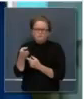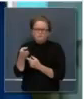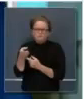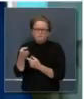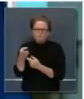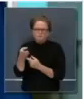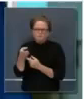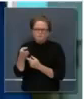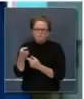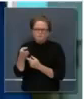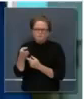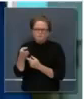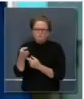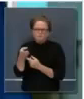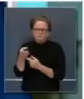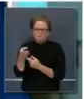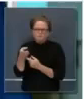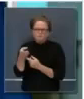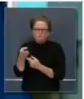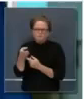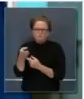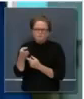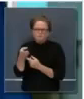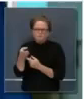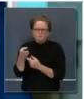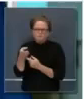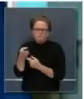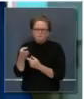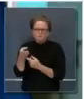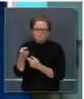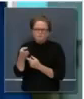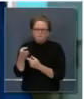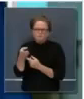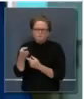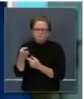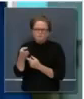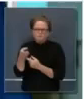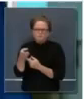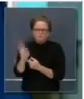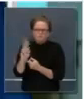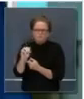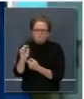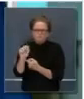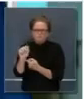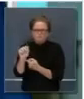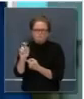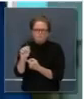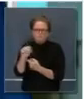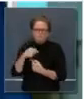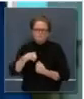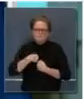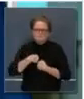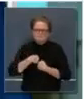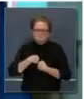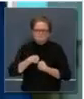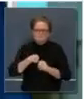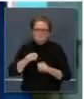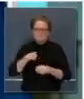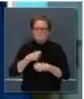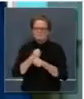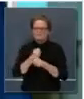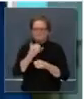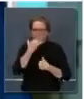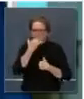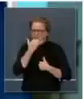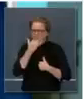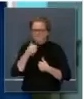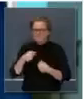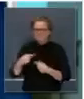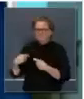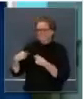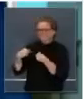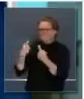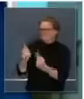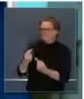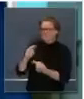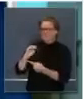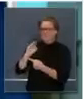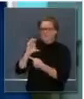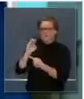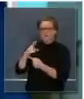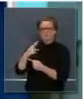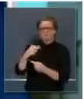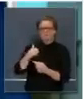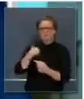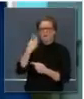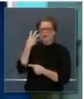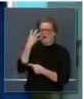Have a listen to this for a second. Have a listen to this. This is classic. Three times since, in fact, I know it's been 3 times. I